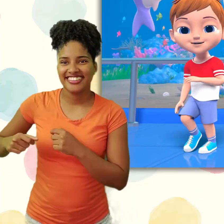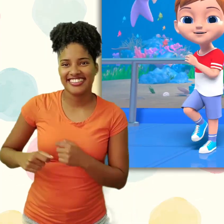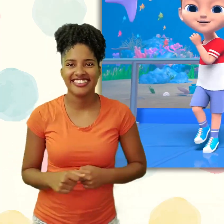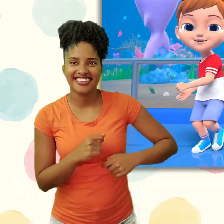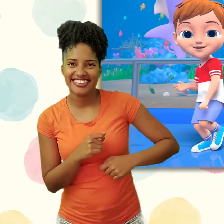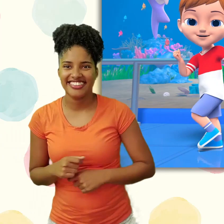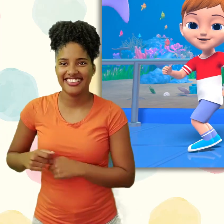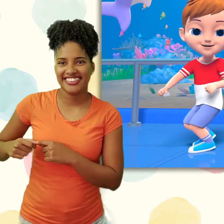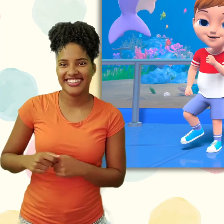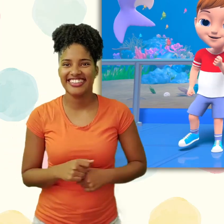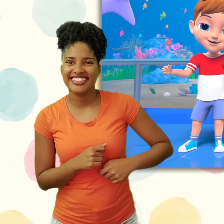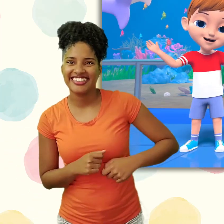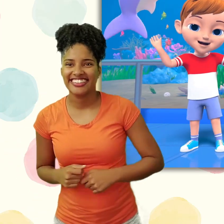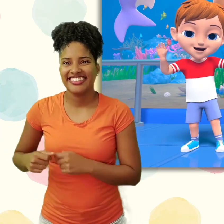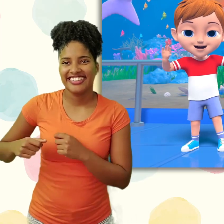Do-do-do-do-do-do-do.